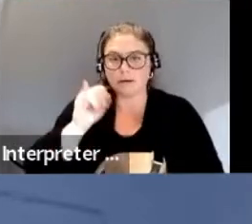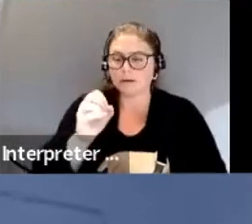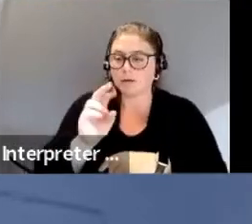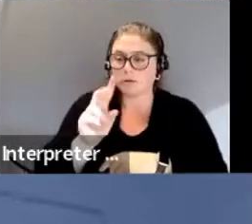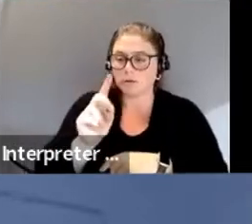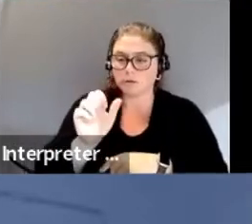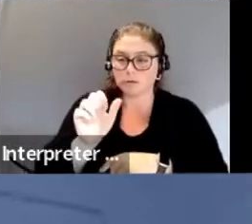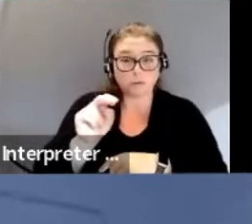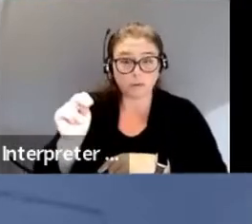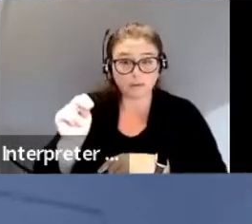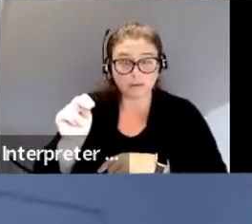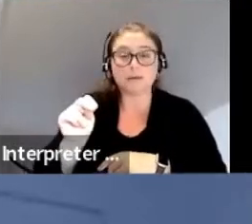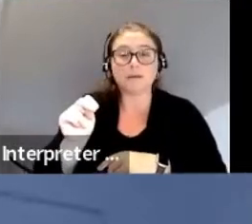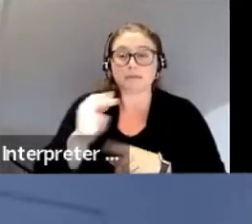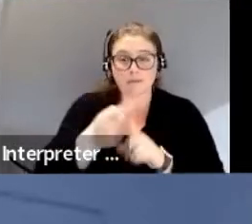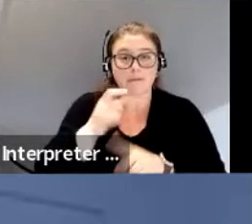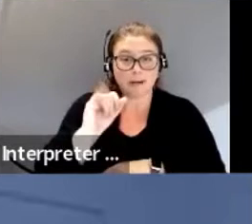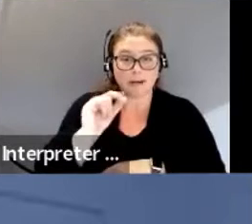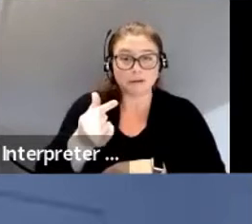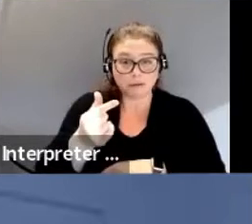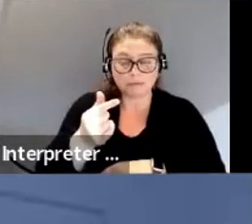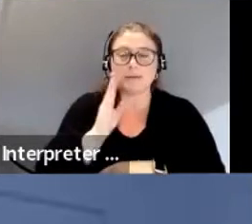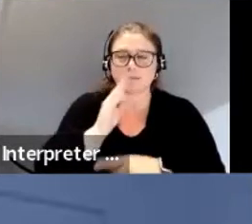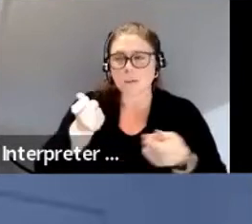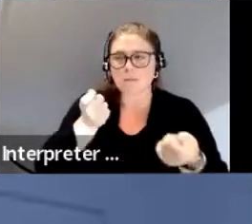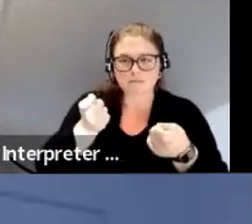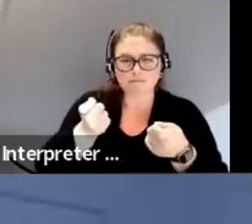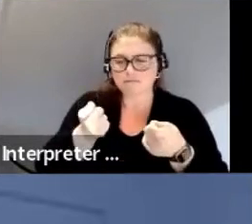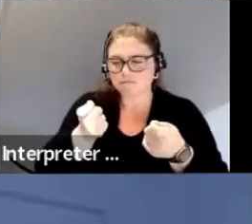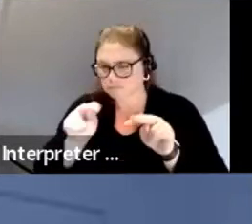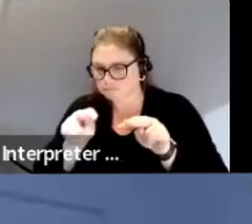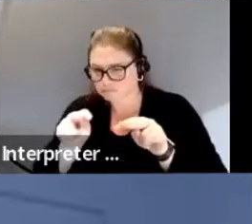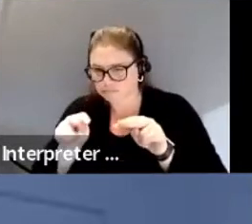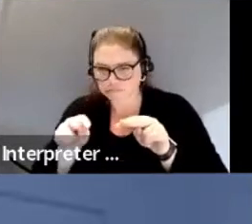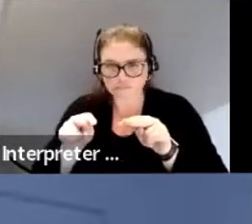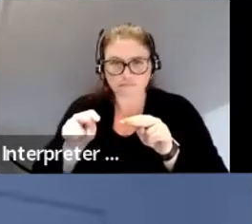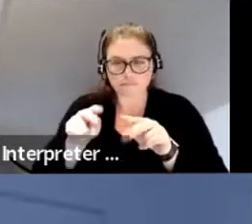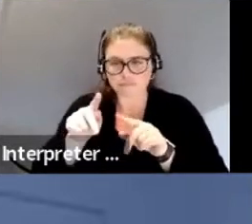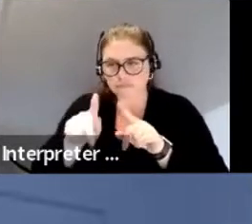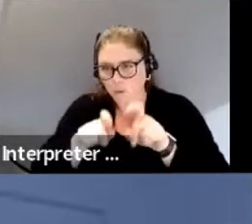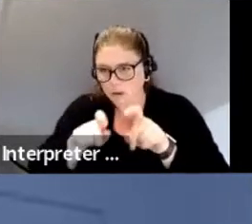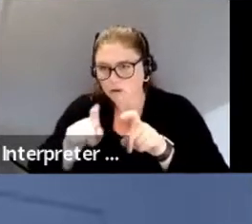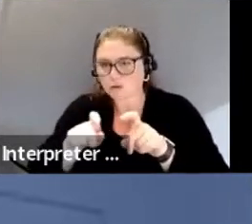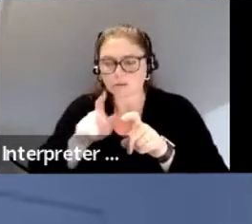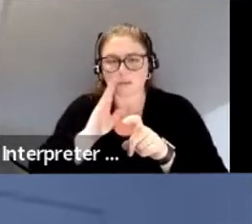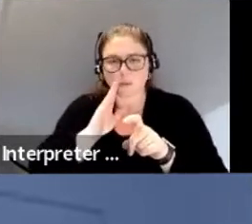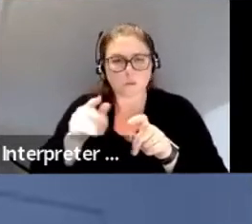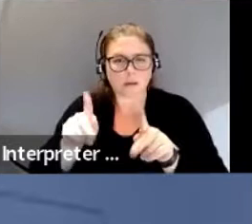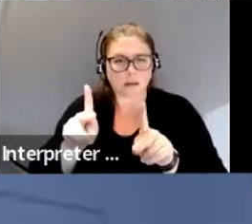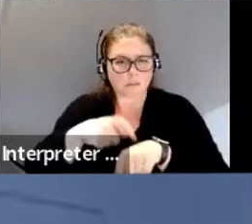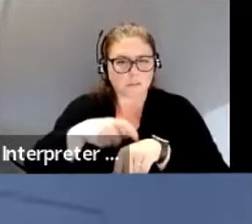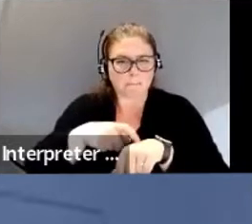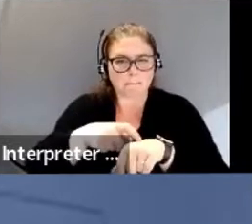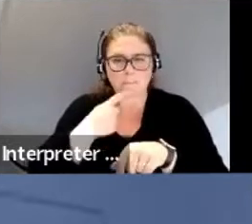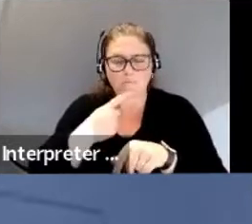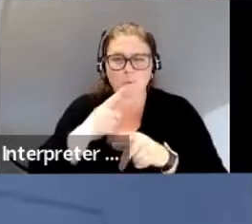screen, is also from Innovation Guelph, and Jordan will monitor and ask the questions whenever appropriate, and there'll be some Q&A time at the end